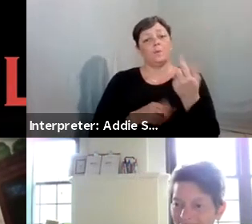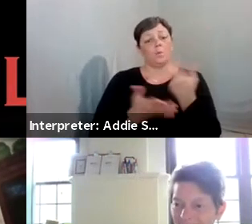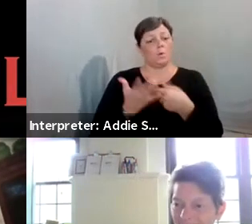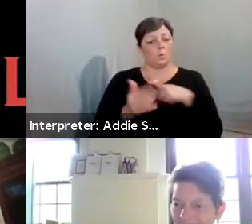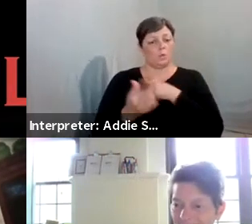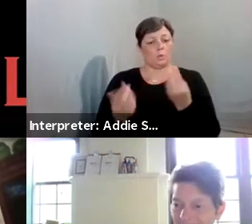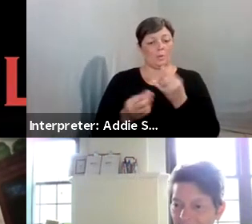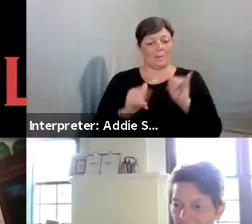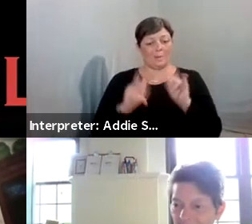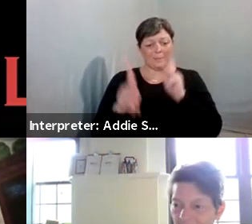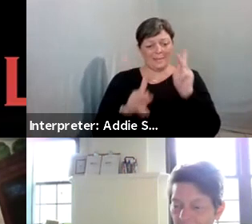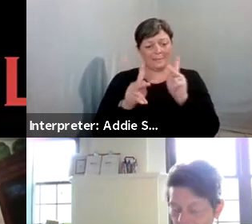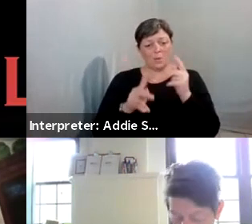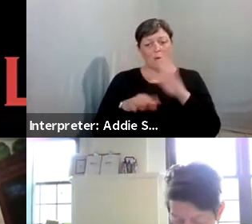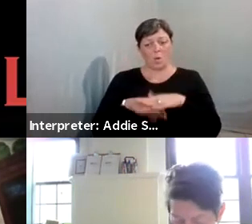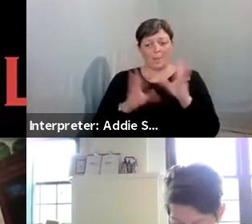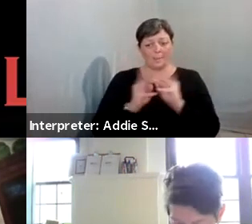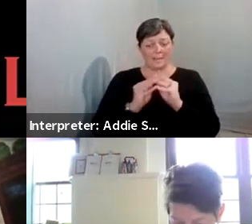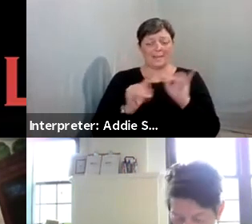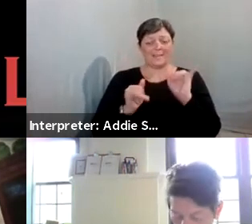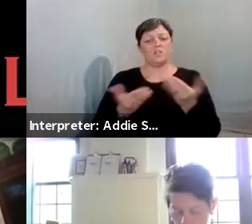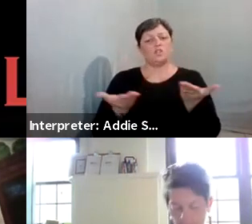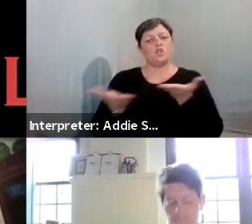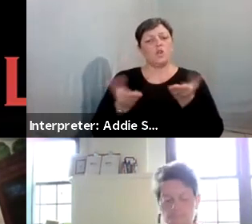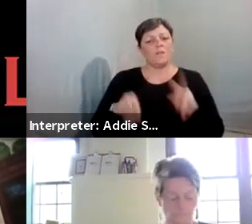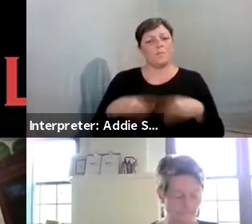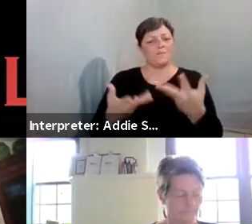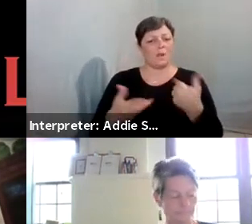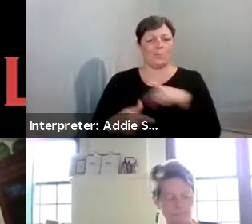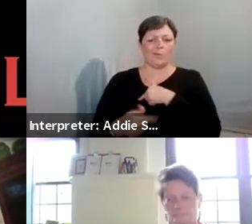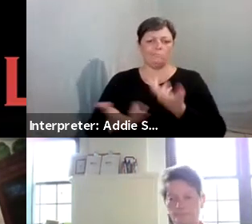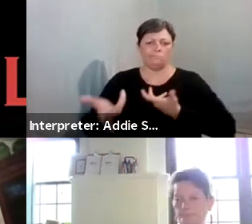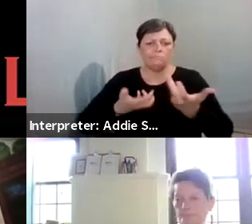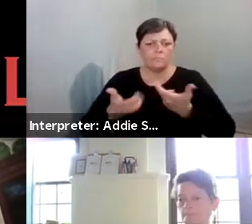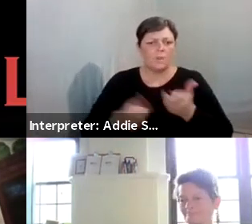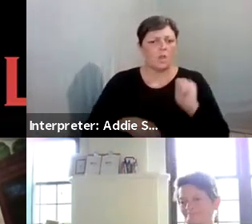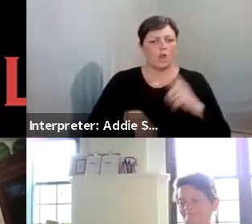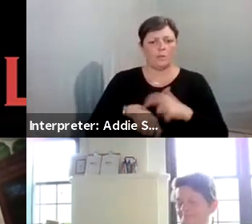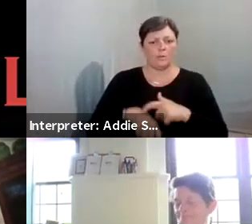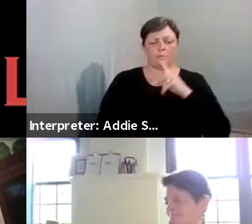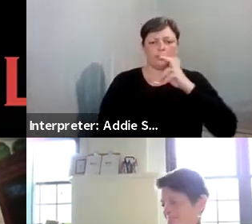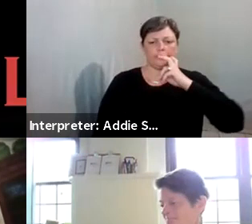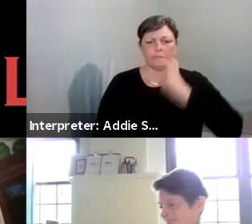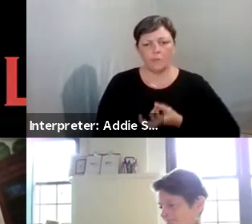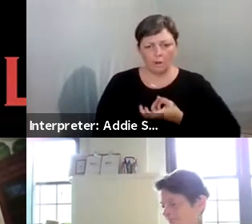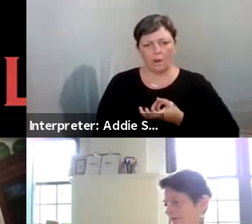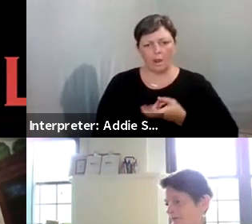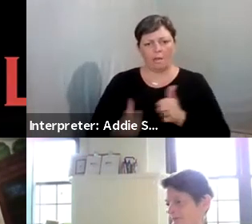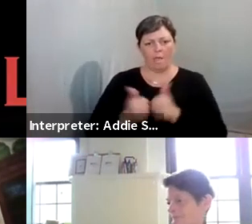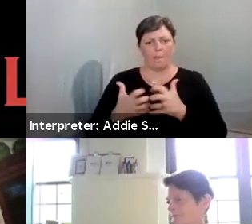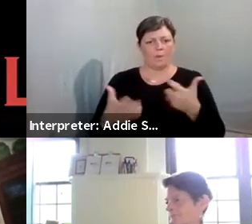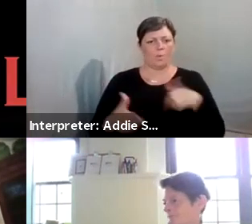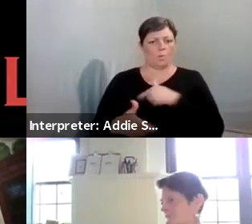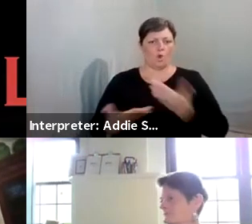meeting, these are service providers that we interact with all the time. We're shocked at the amount of stuff that we